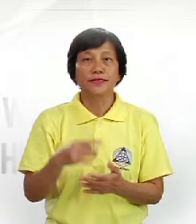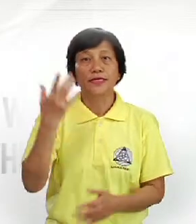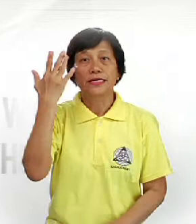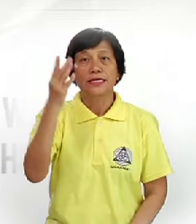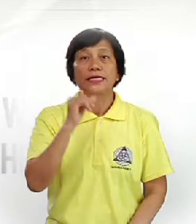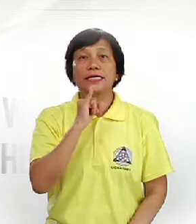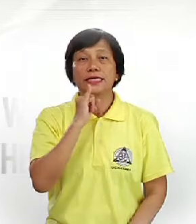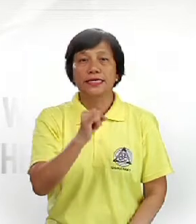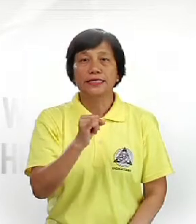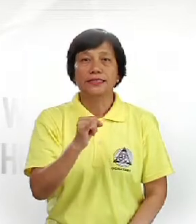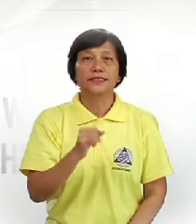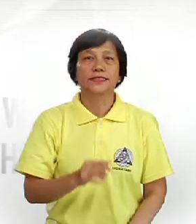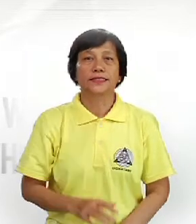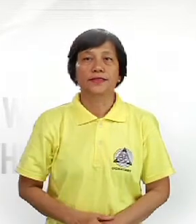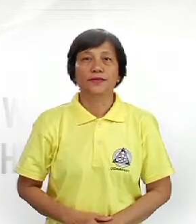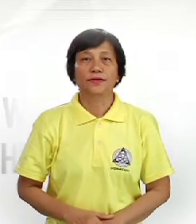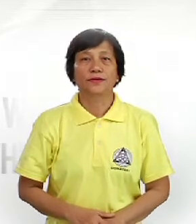is